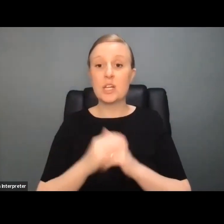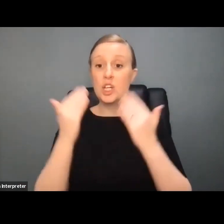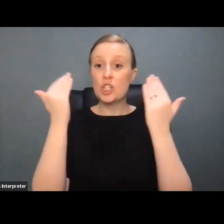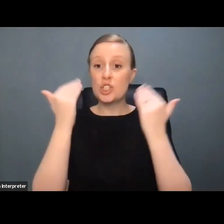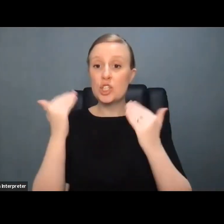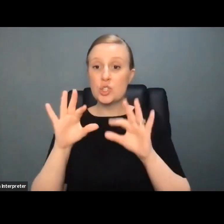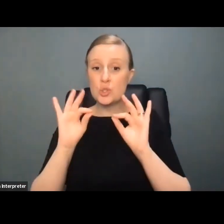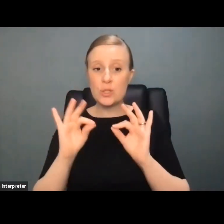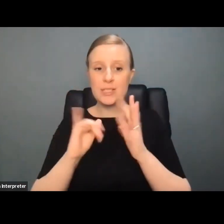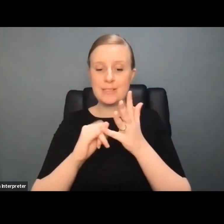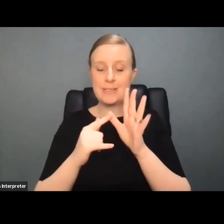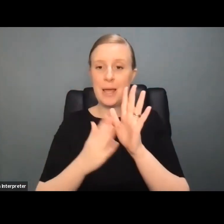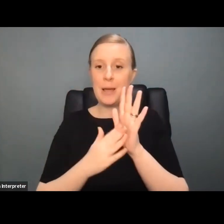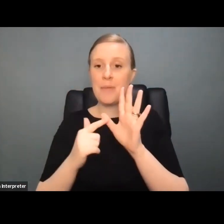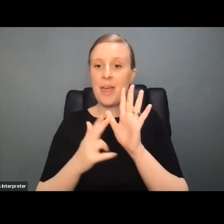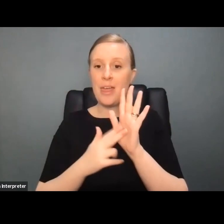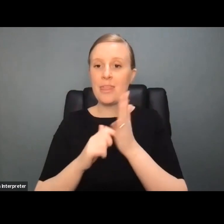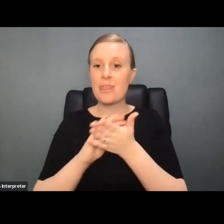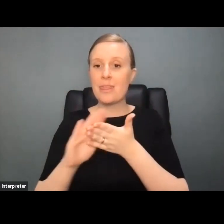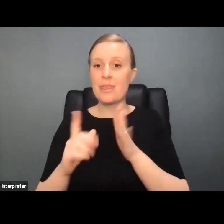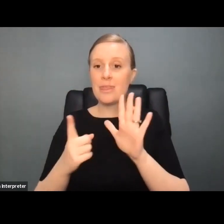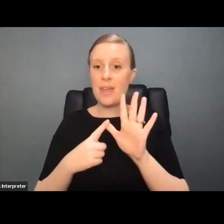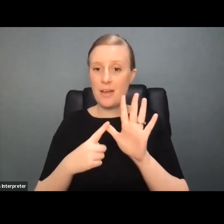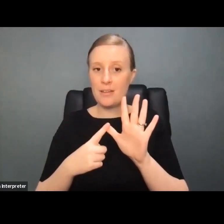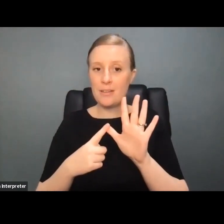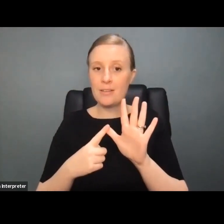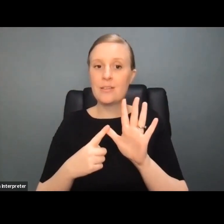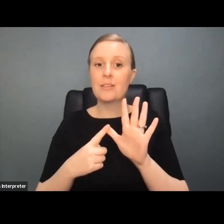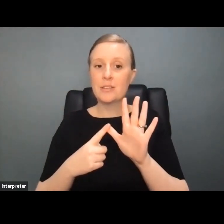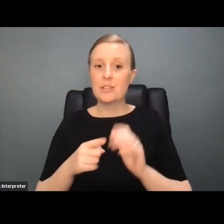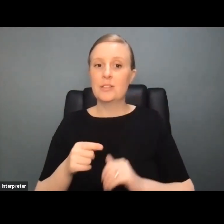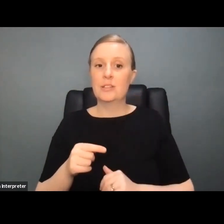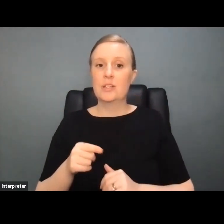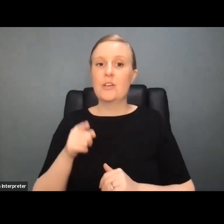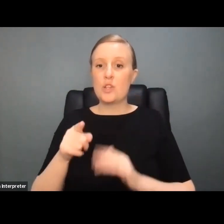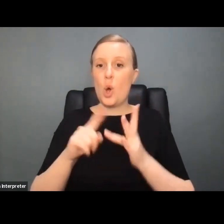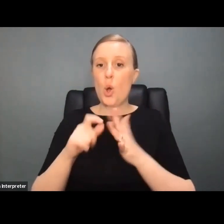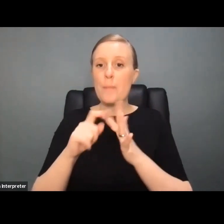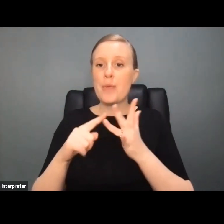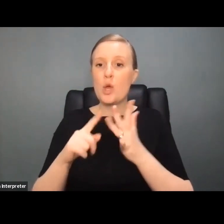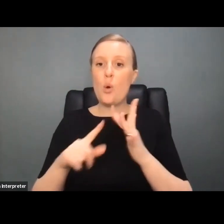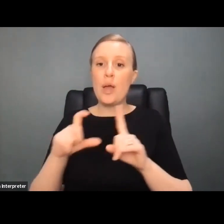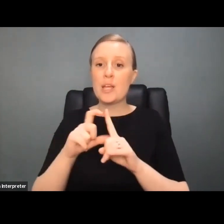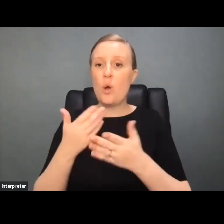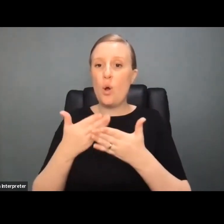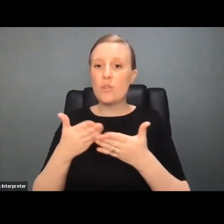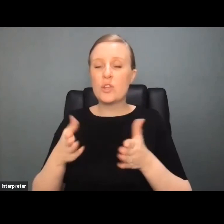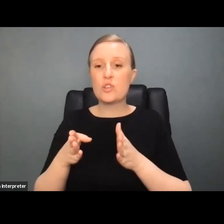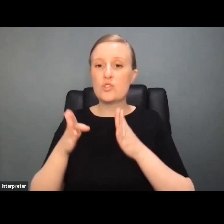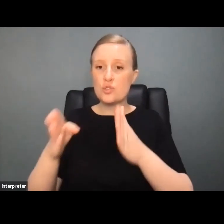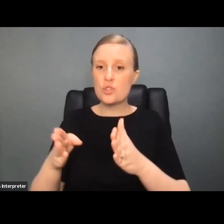College for her poster named The Impacts of Opiate Agonist Treatment on Hospitalization for Injecting Related Disease,